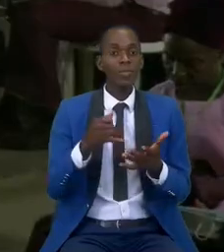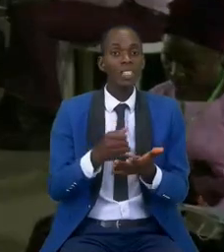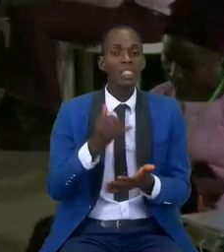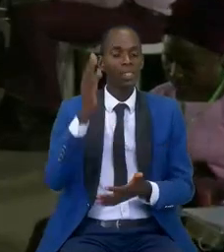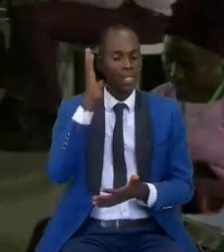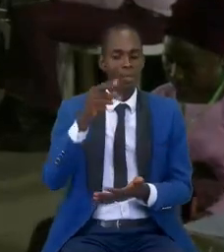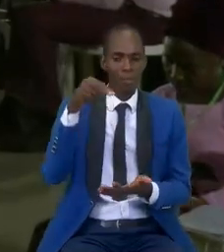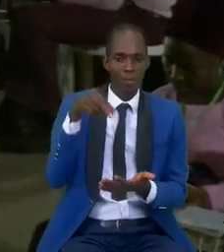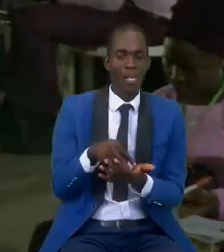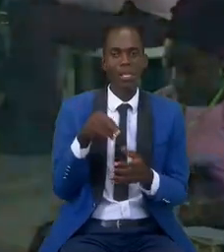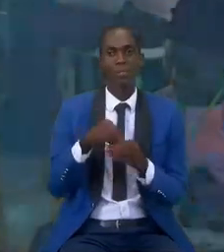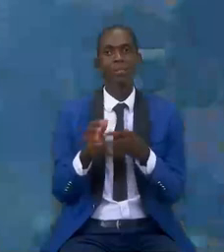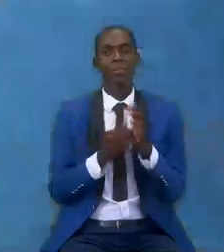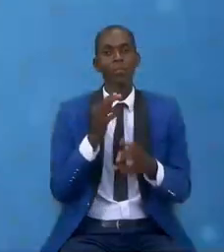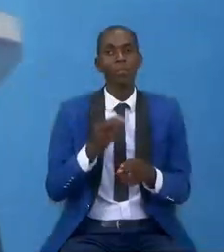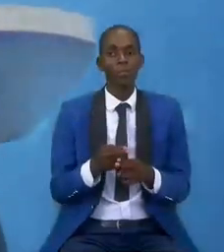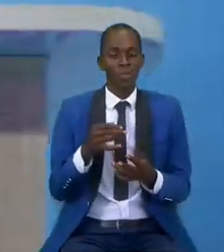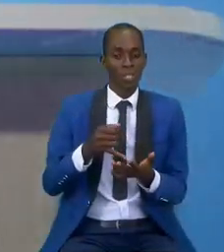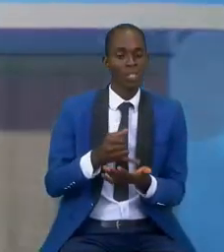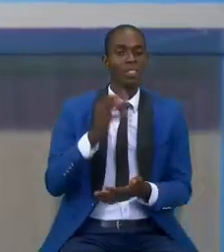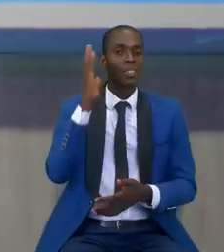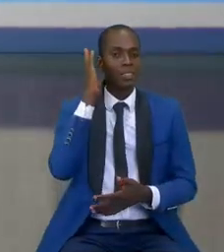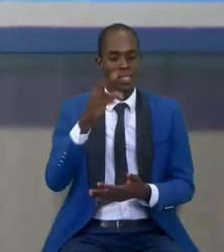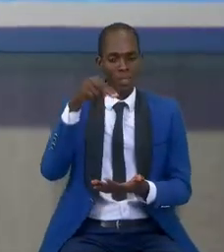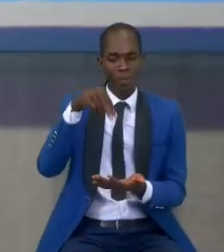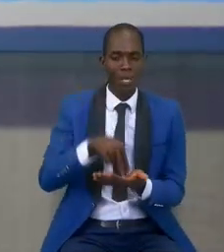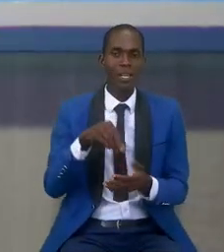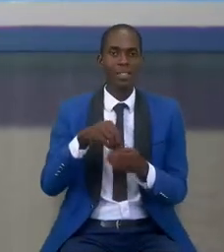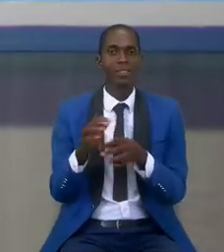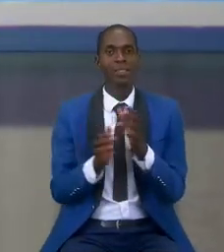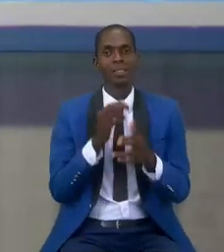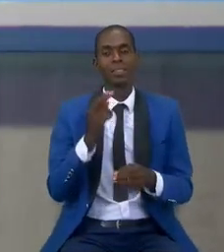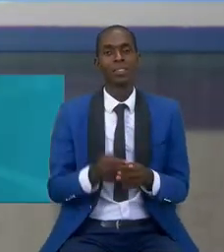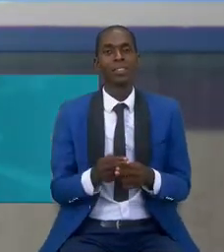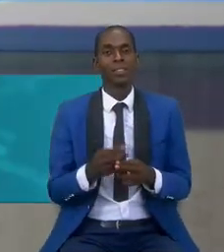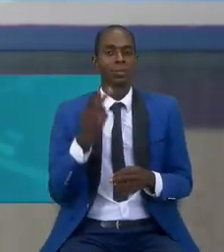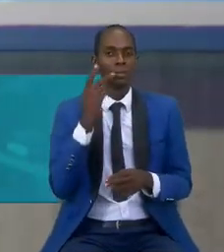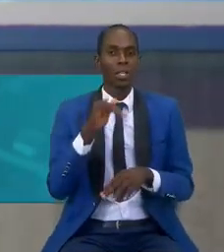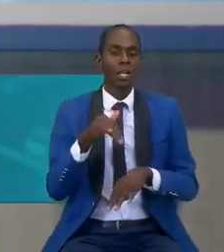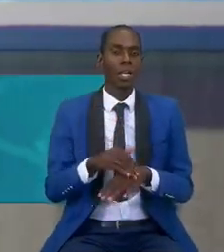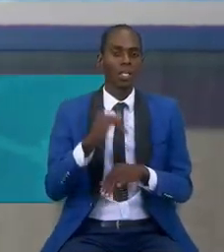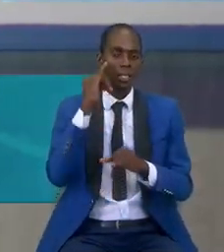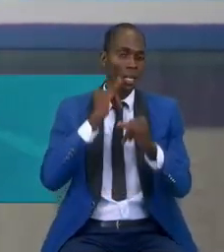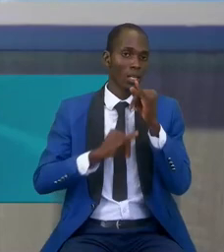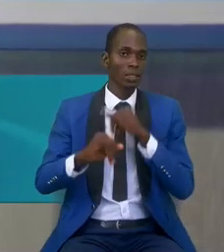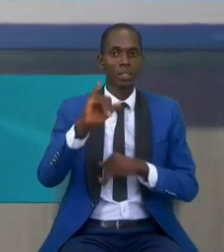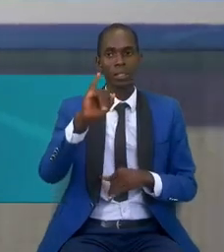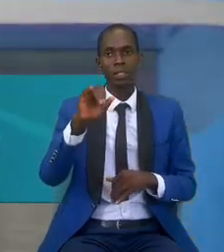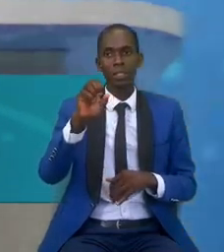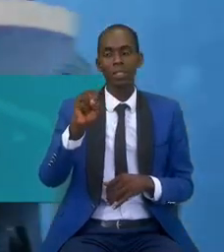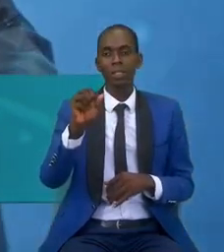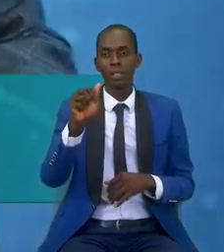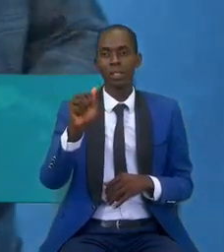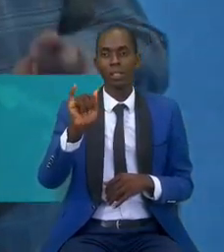and looking at Isaiah chapter 40 verse 28 Isaiah chapter 40 I'm eating there